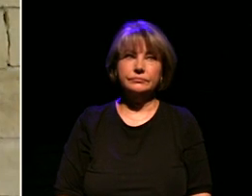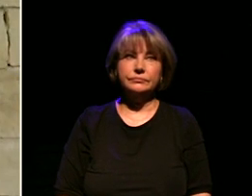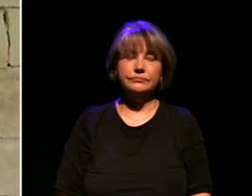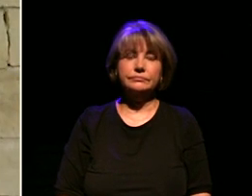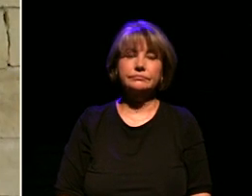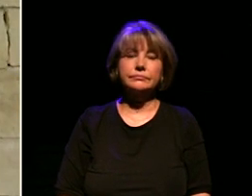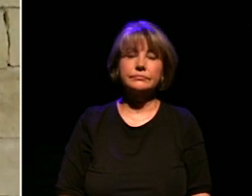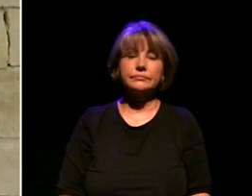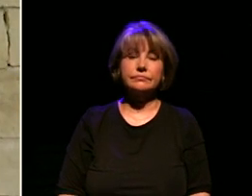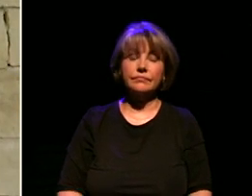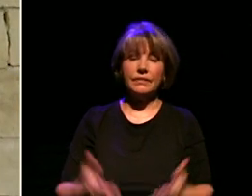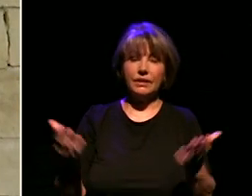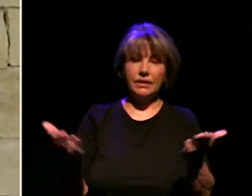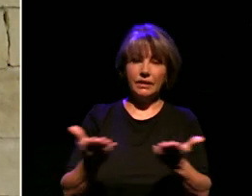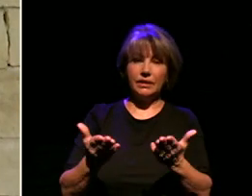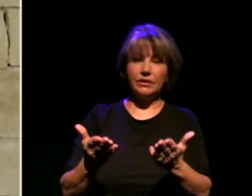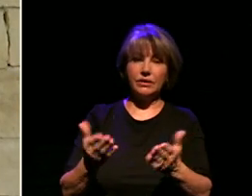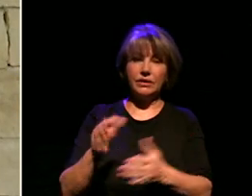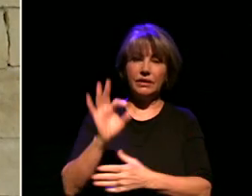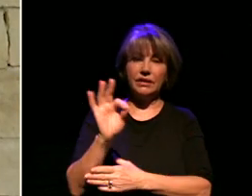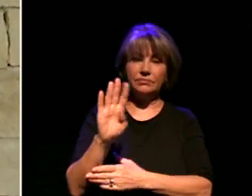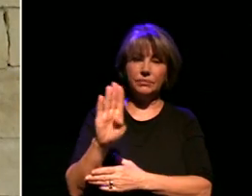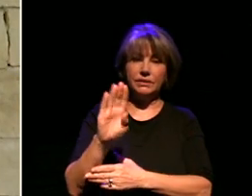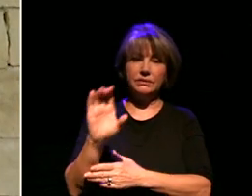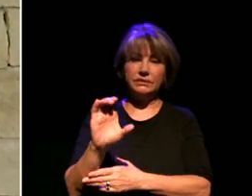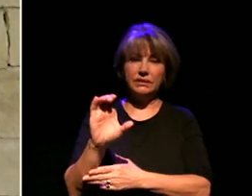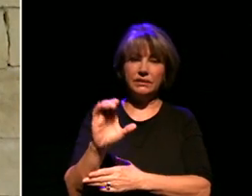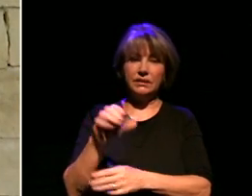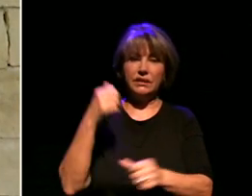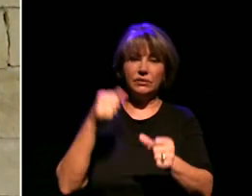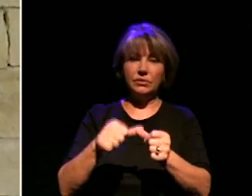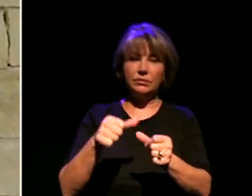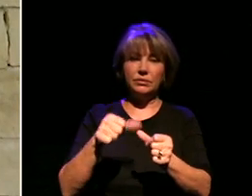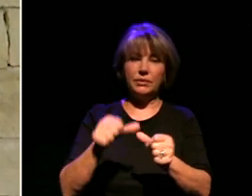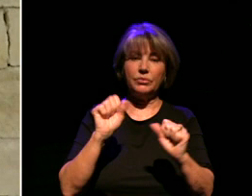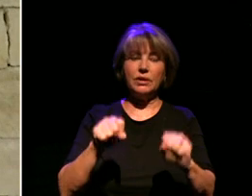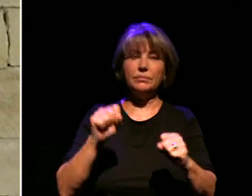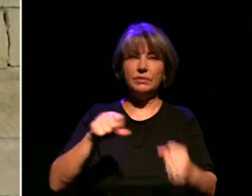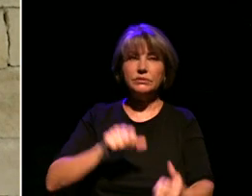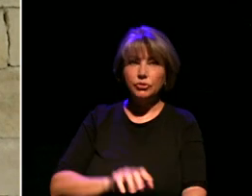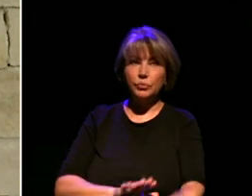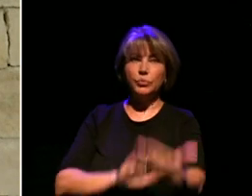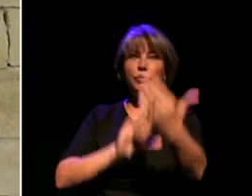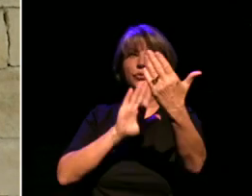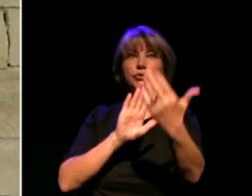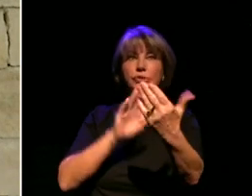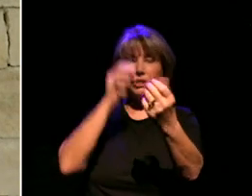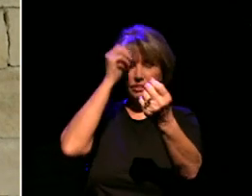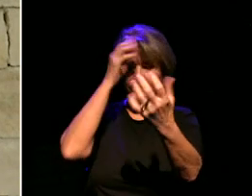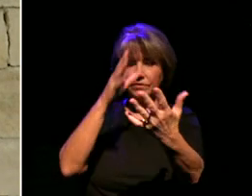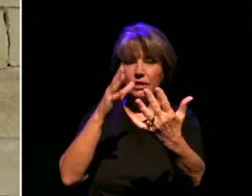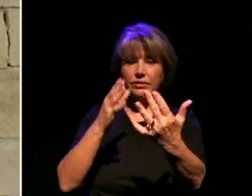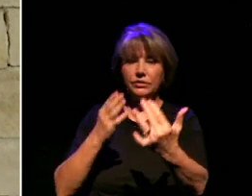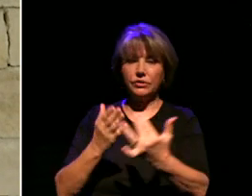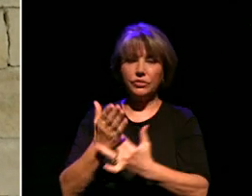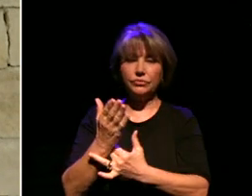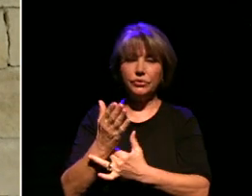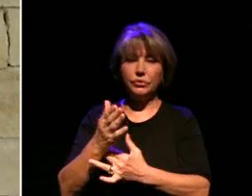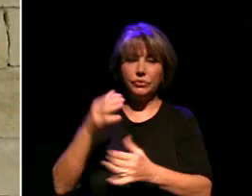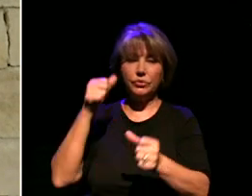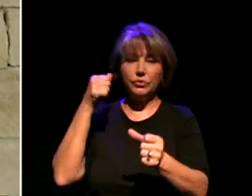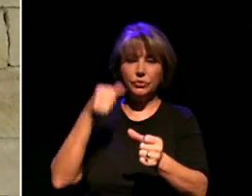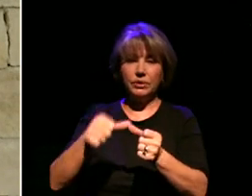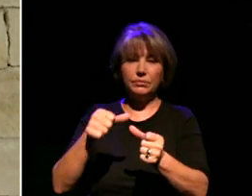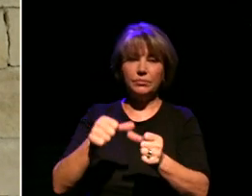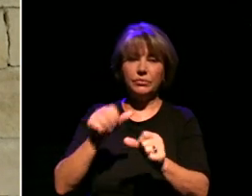At Fellowship, one of the things we do to remember our ability to approach our Heavenly Father is by remembering